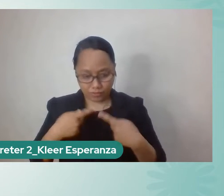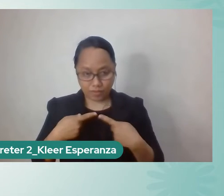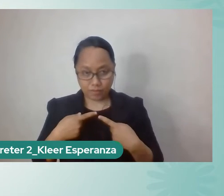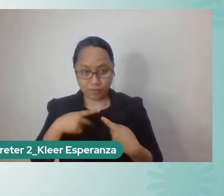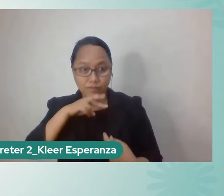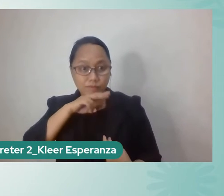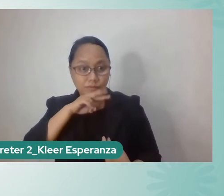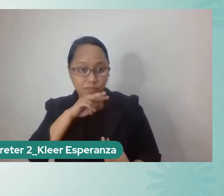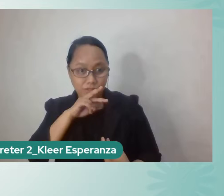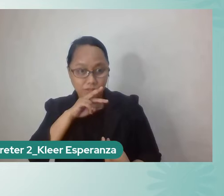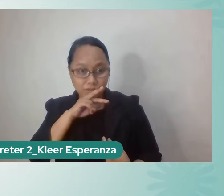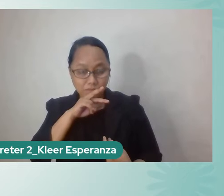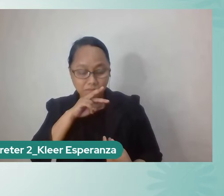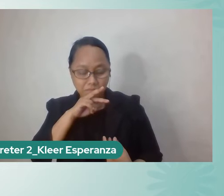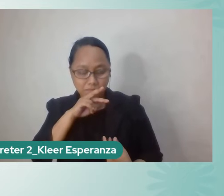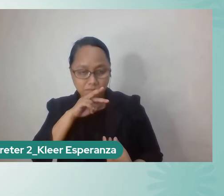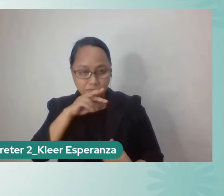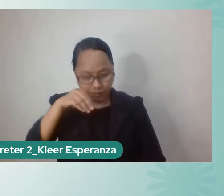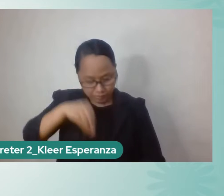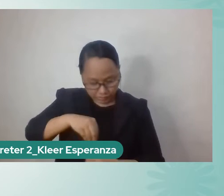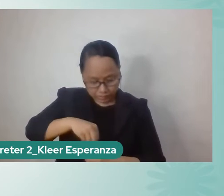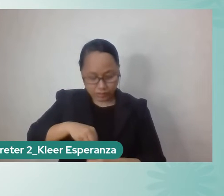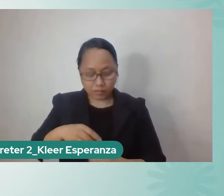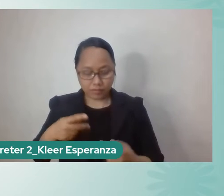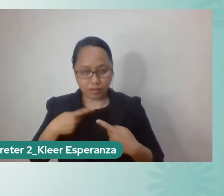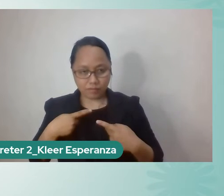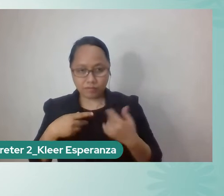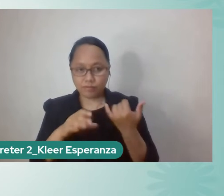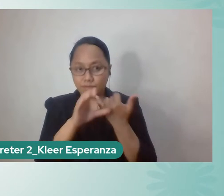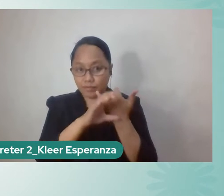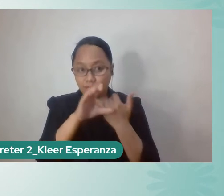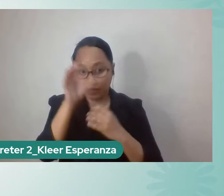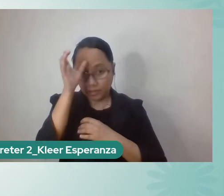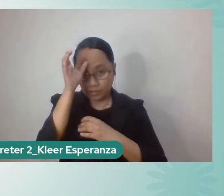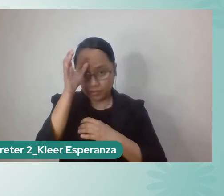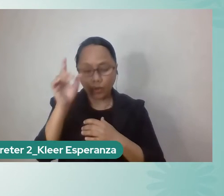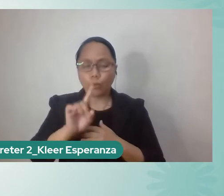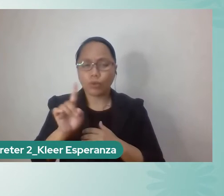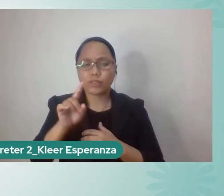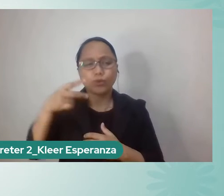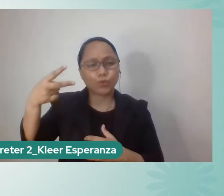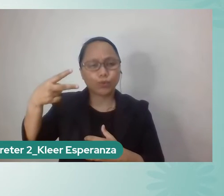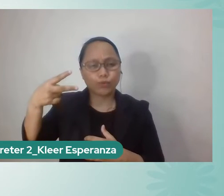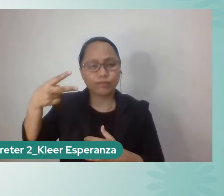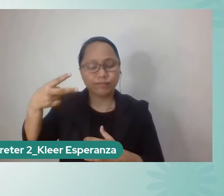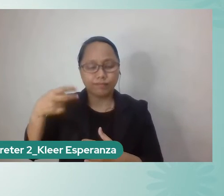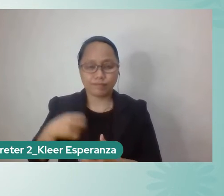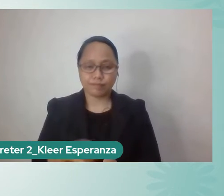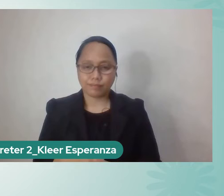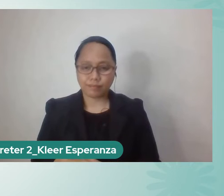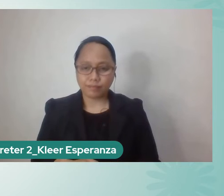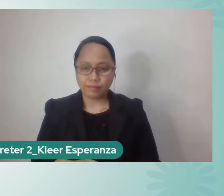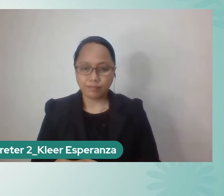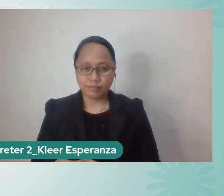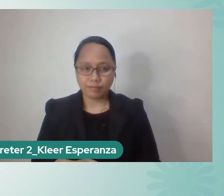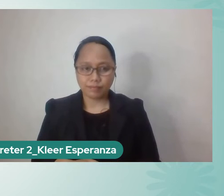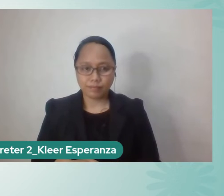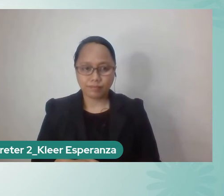cause cervical cancer? Type in your questions on Zoom or on Facebook.